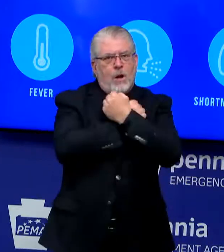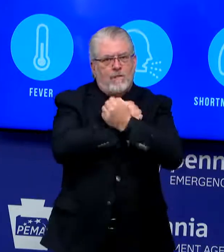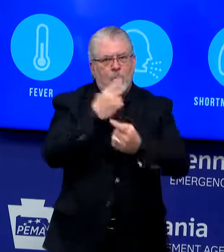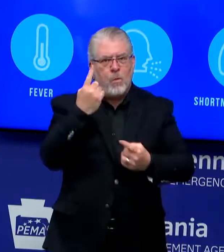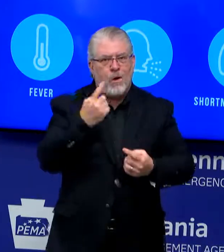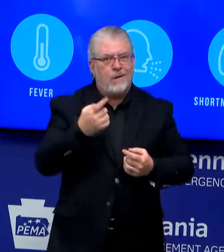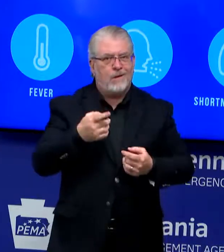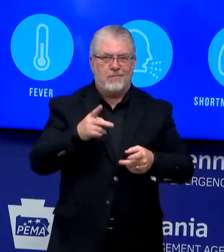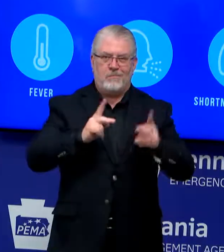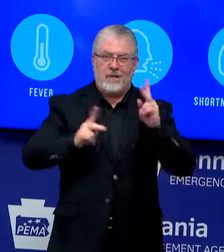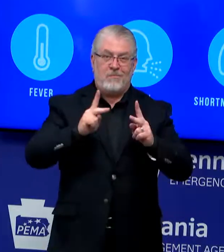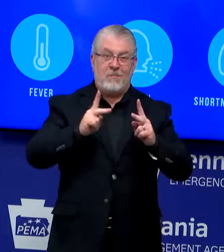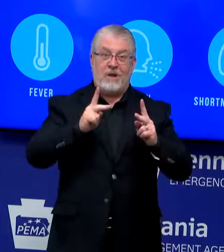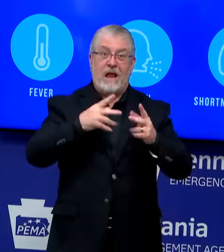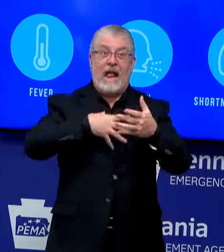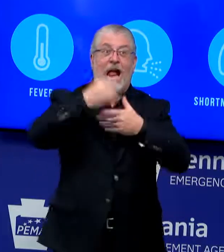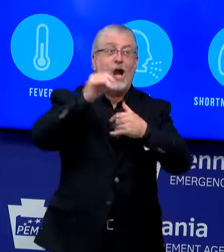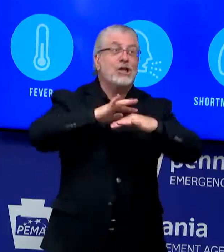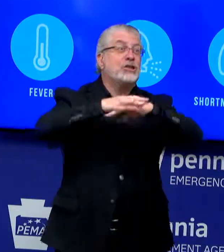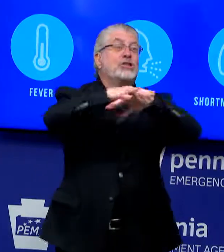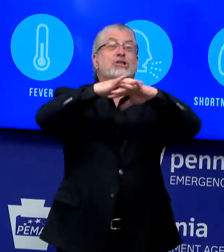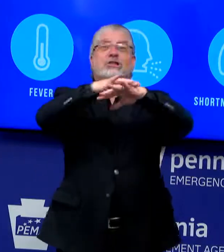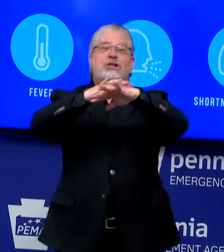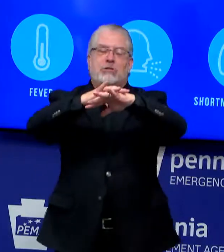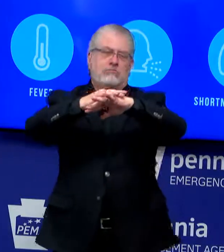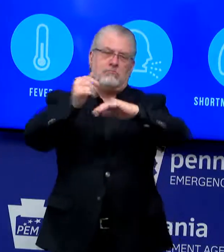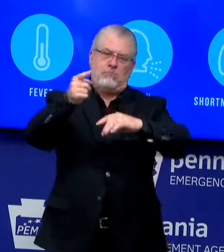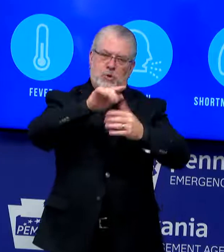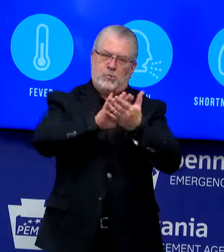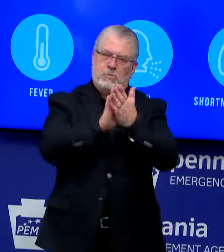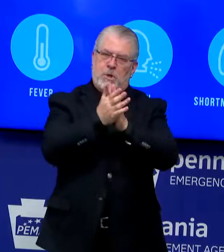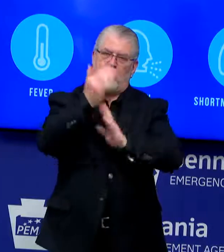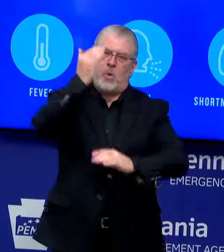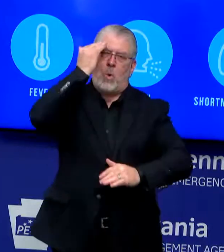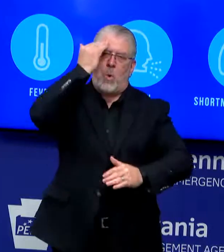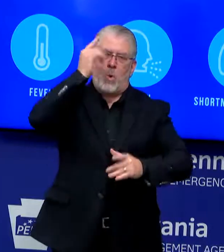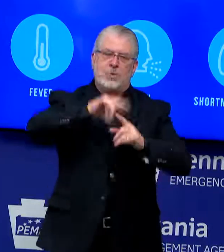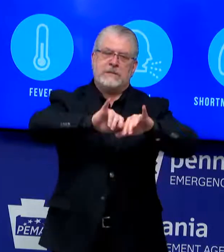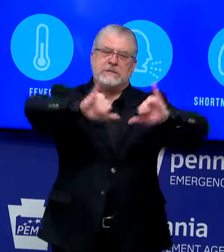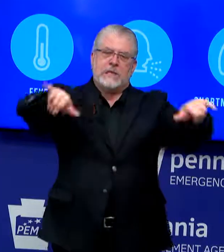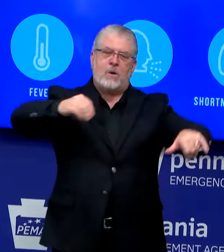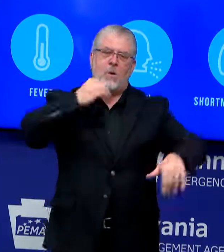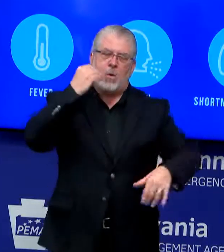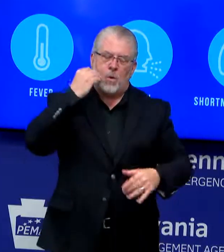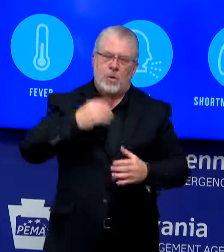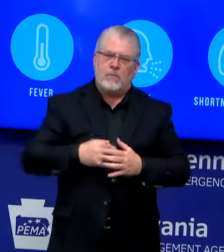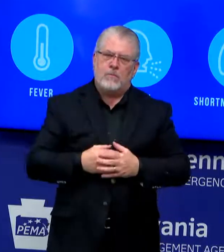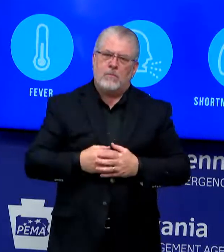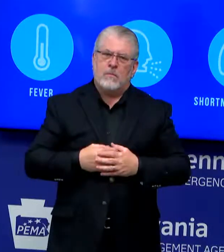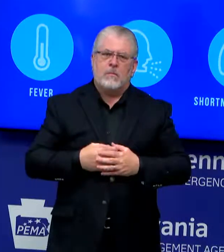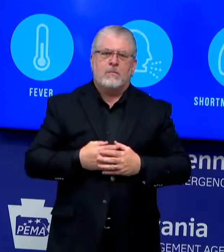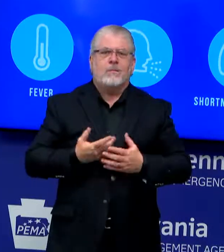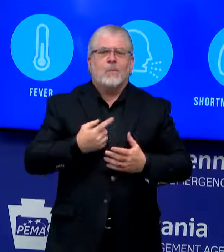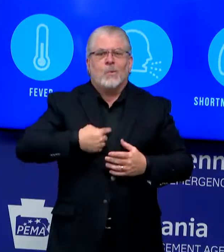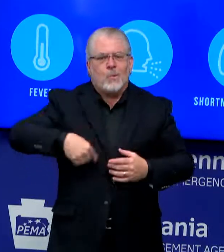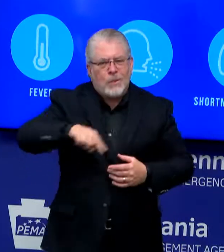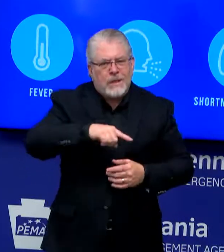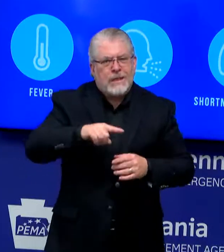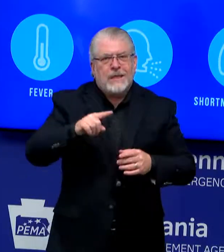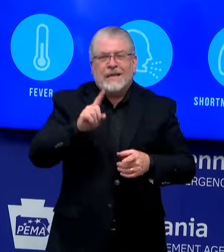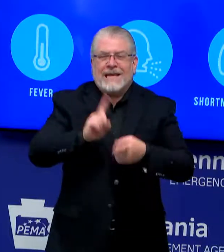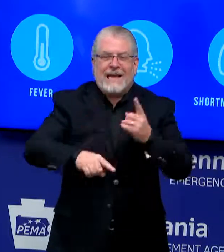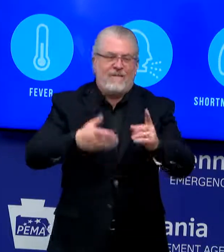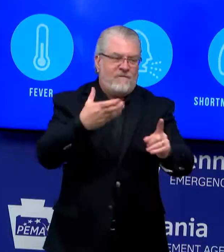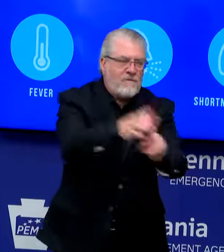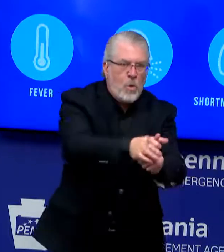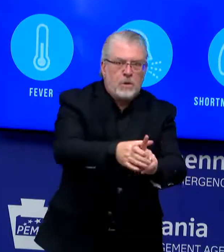home. And that's pure and simple what we need to do. We can put all the enforcement in place. We can do all